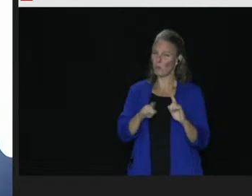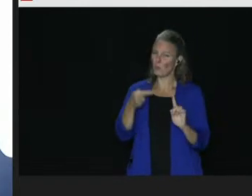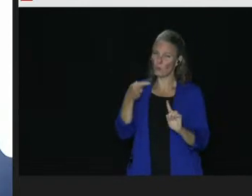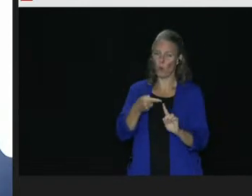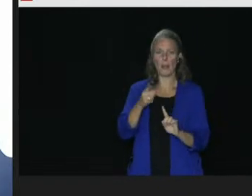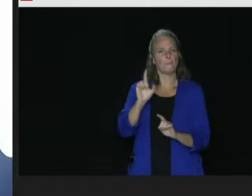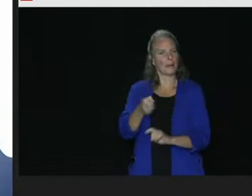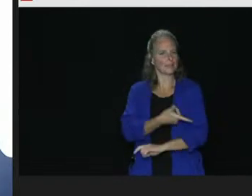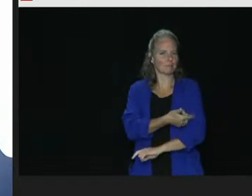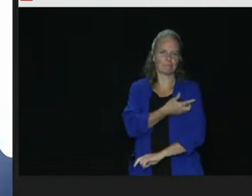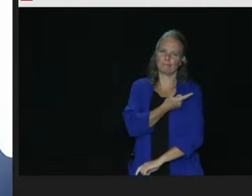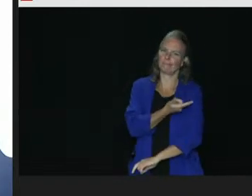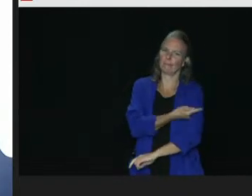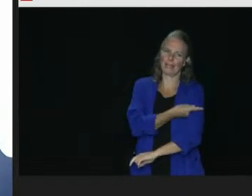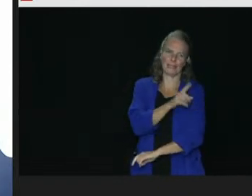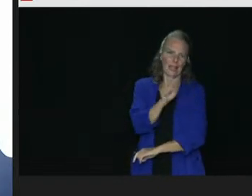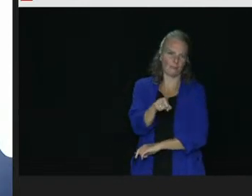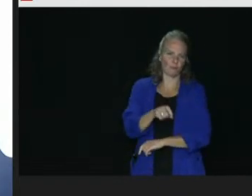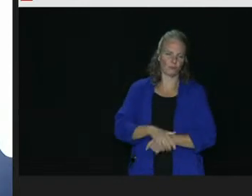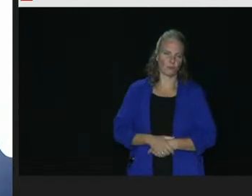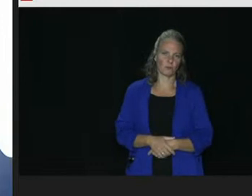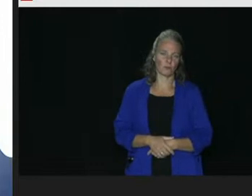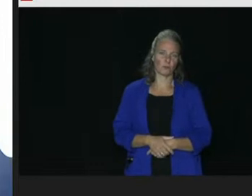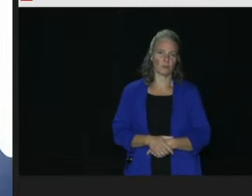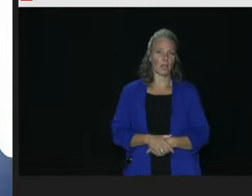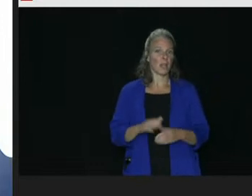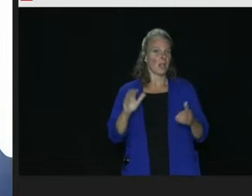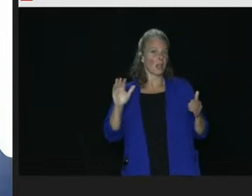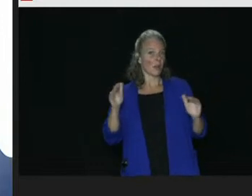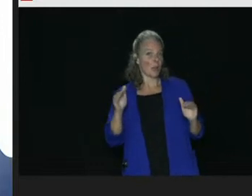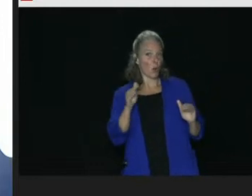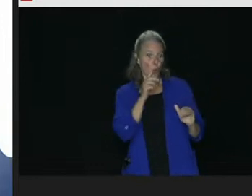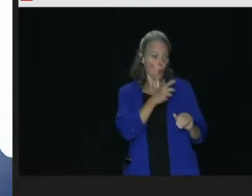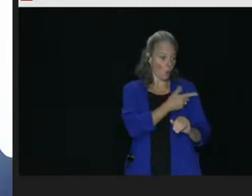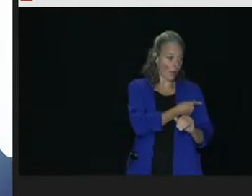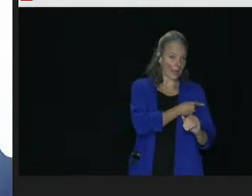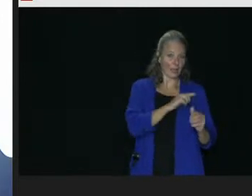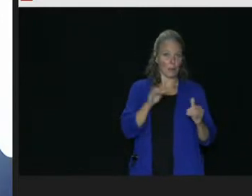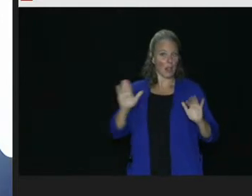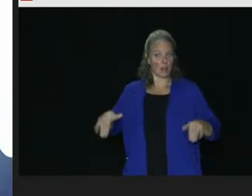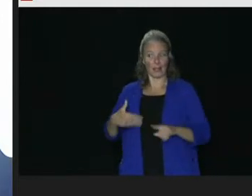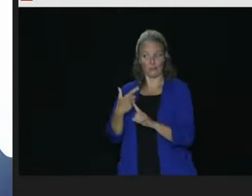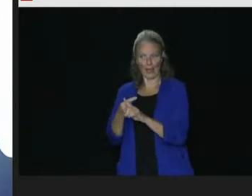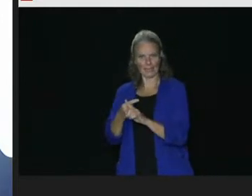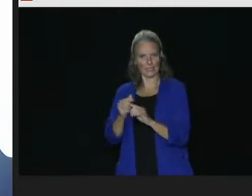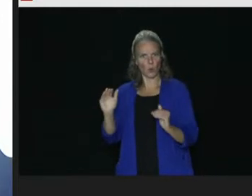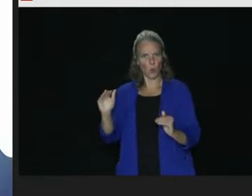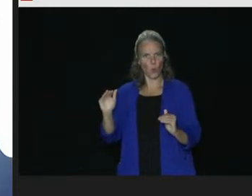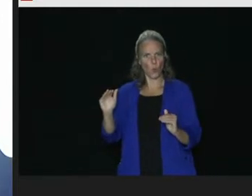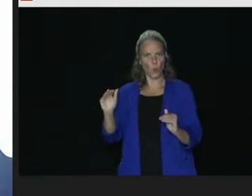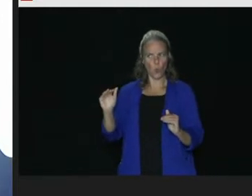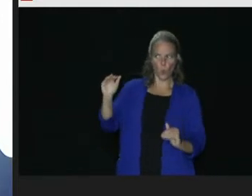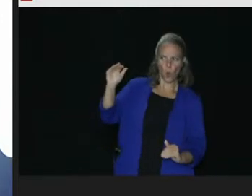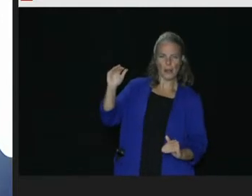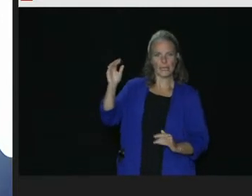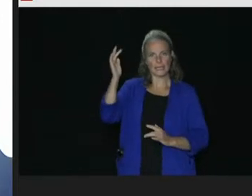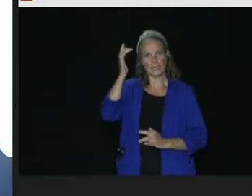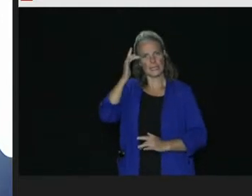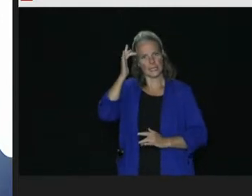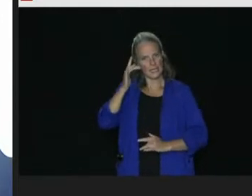You can see with a relative comparison of rates for those vaccinated compared to